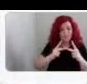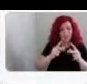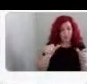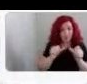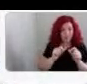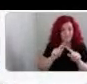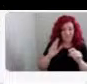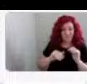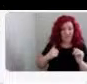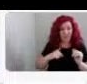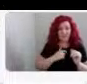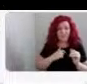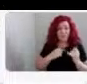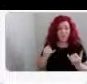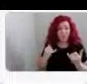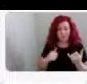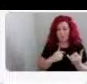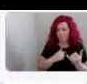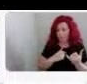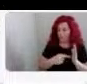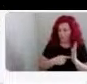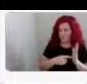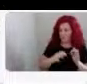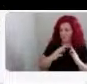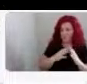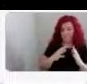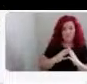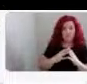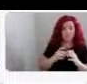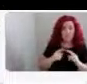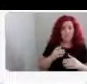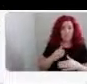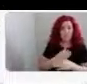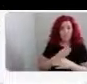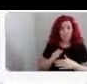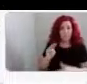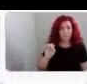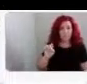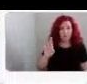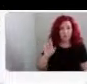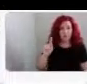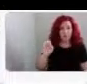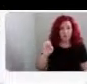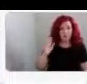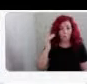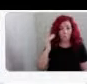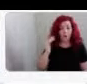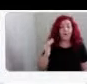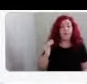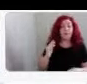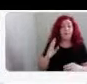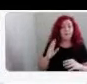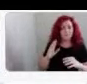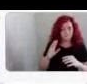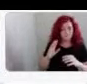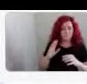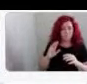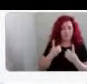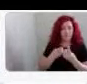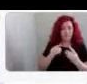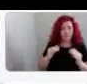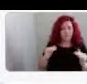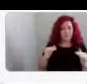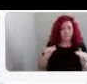currently we are represented in flagstaff by a moderate this is the result of the district being politically competitive districts that are